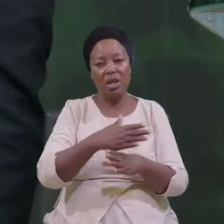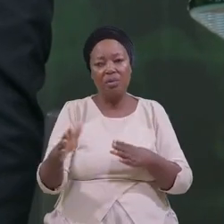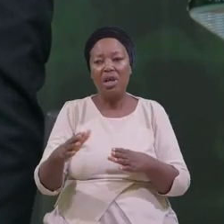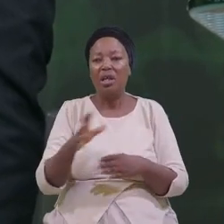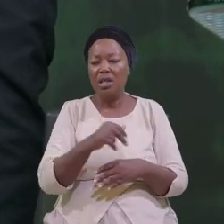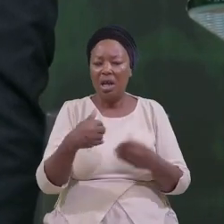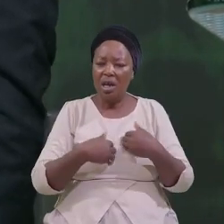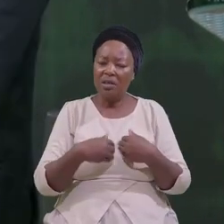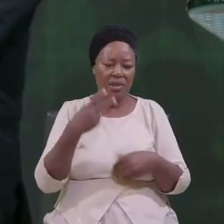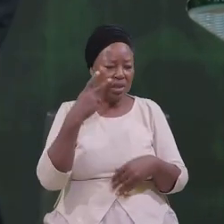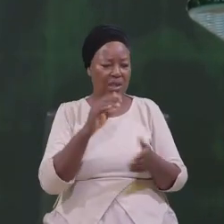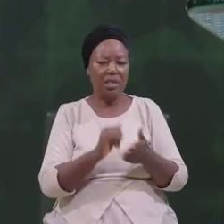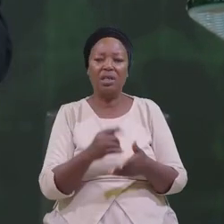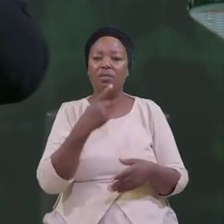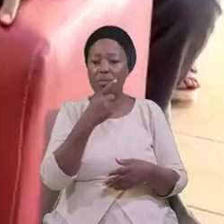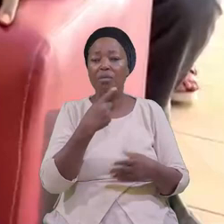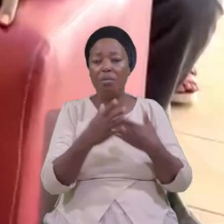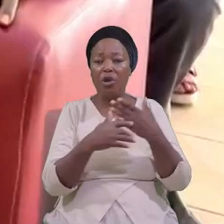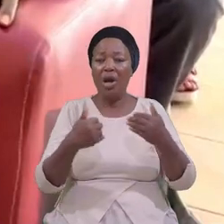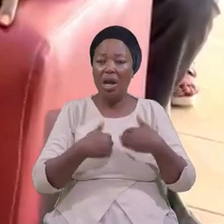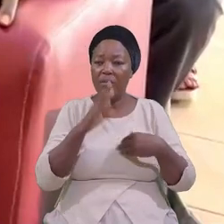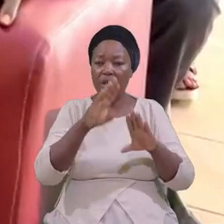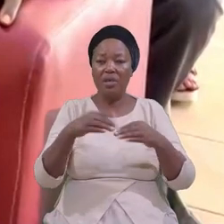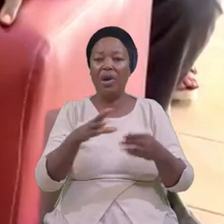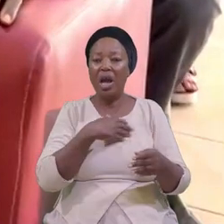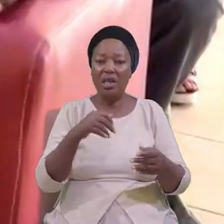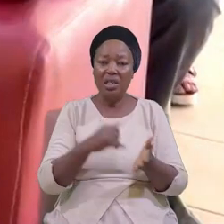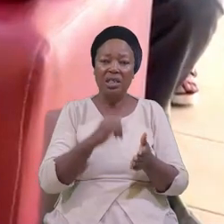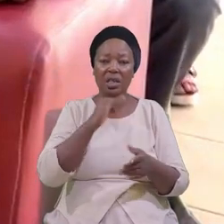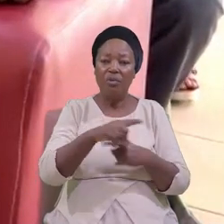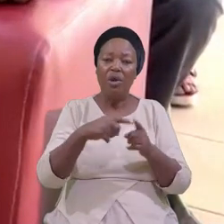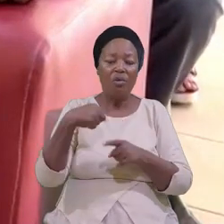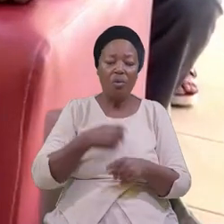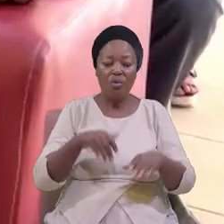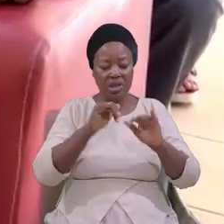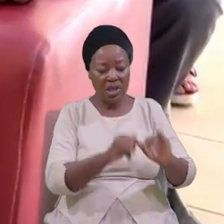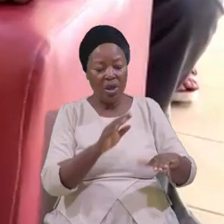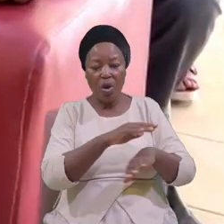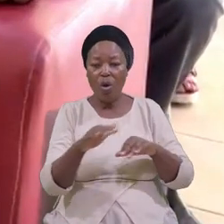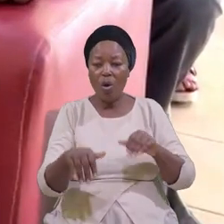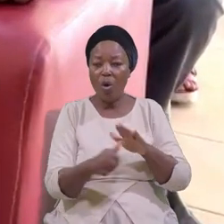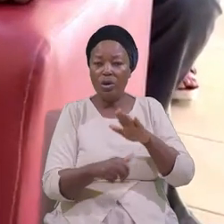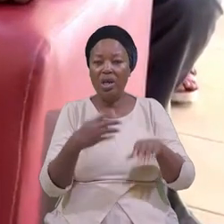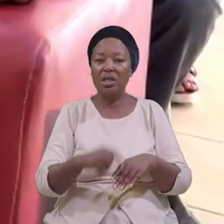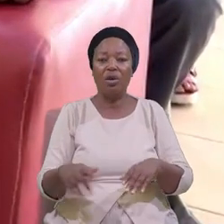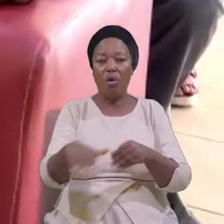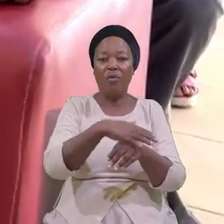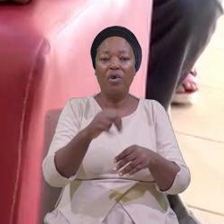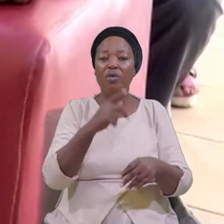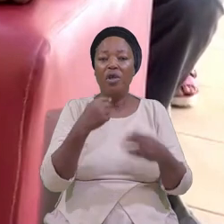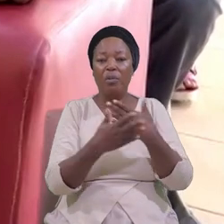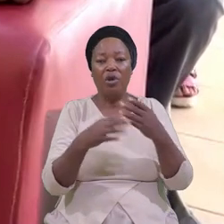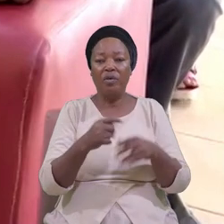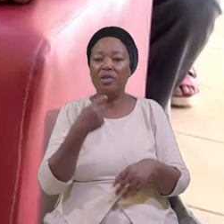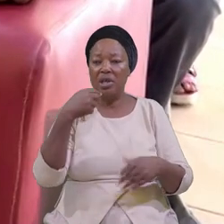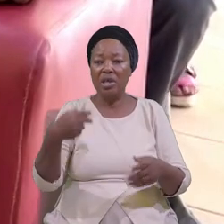his blood has been shed, and it is when we stay under the cover of the blood of the Lamb, and we're not